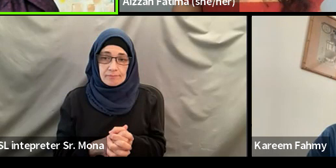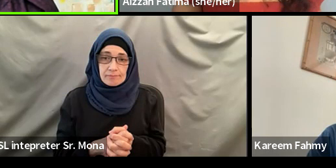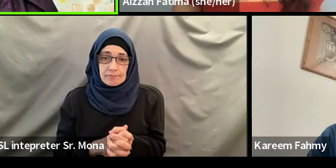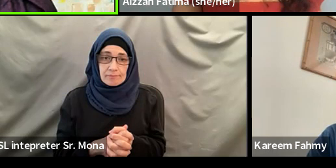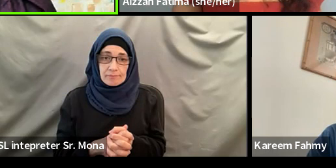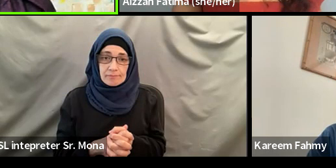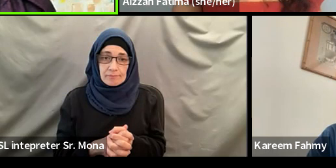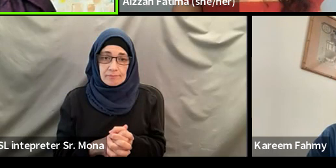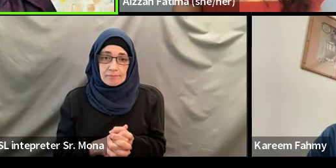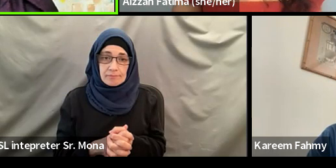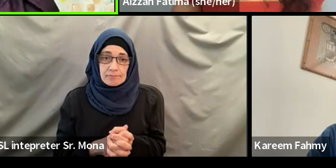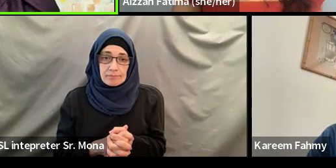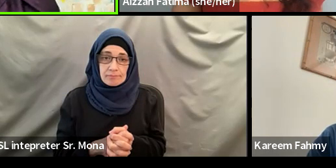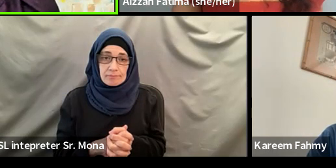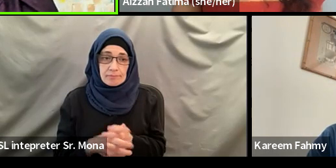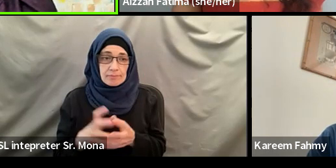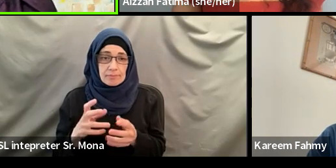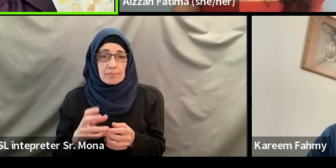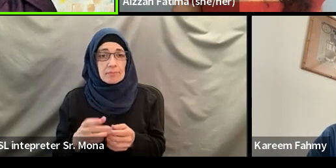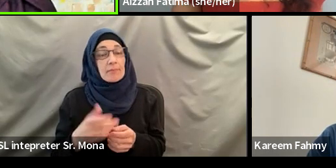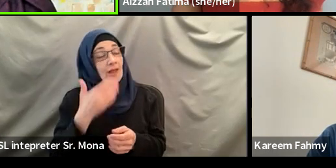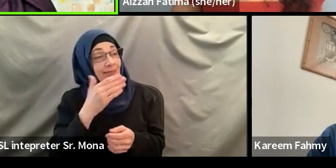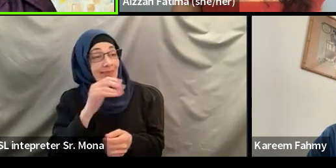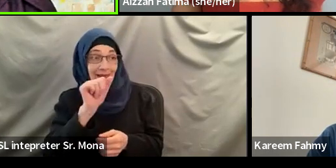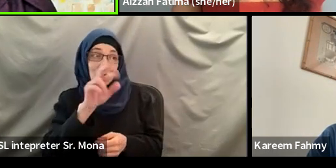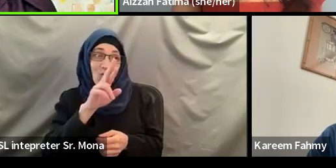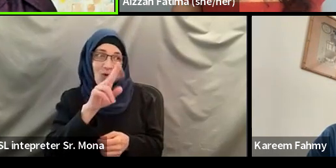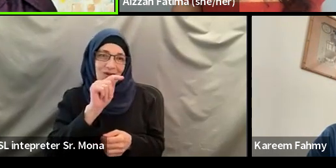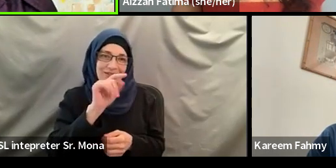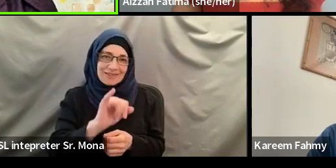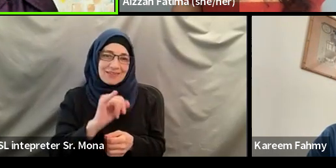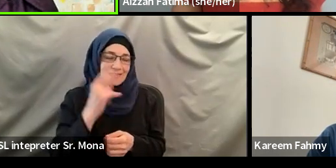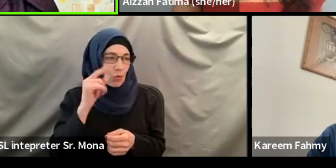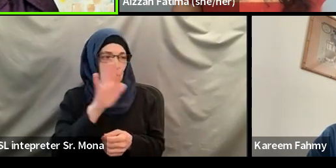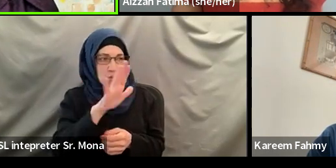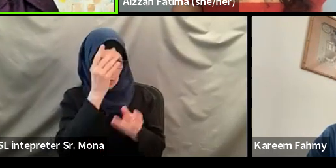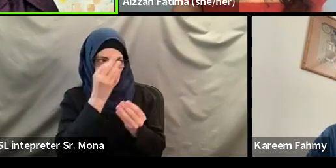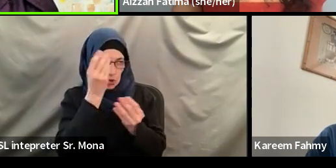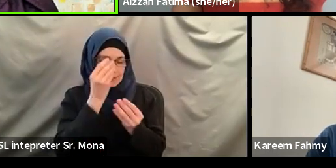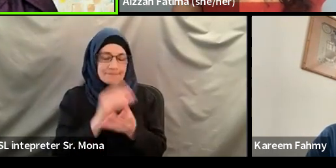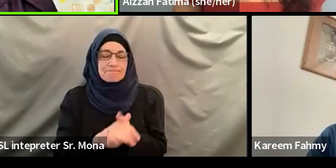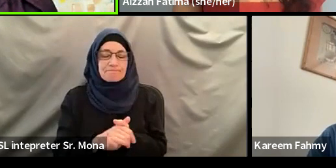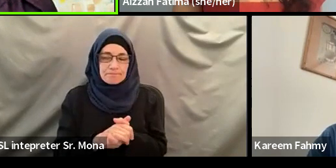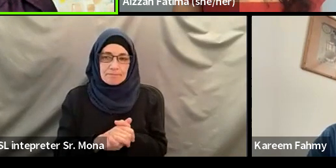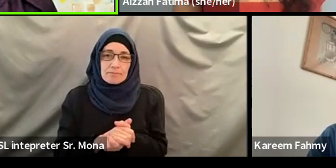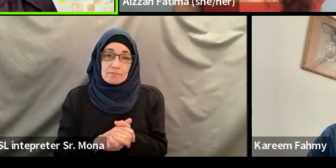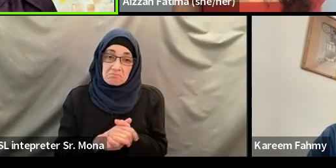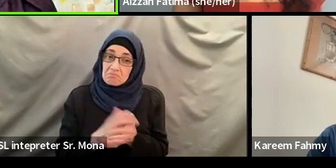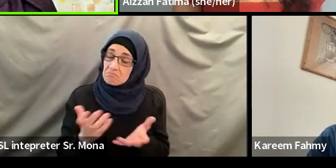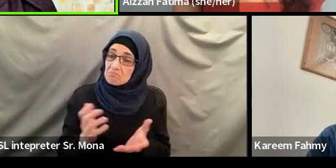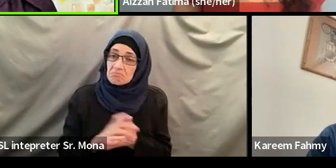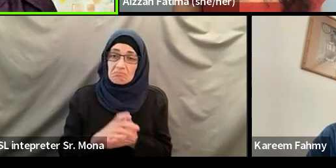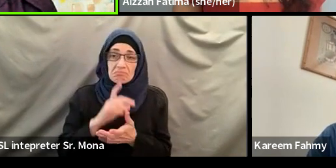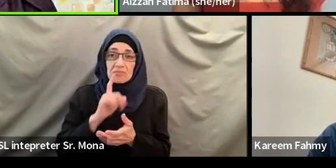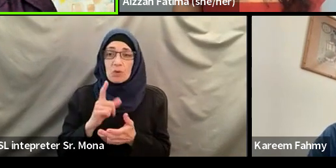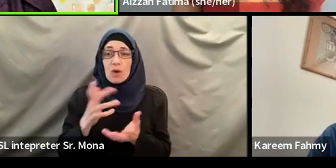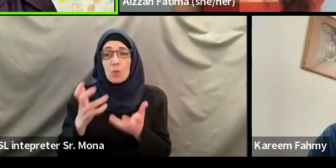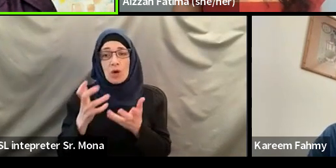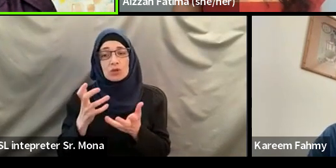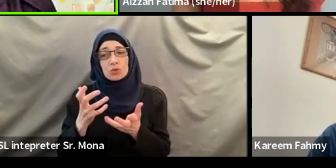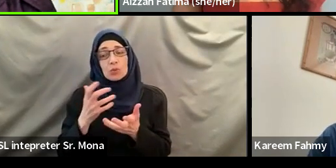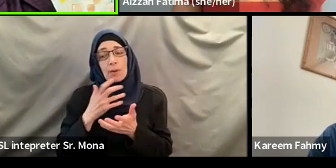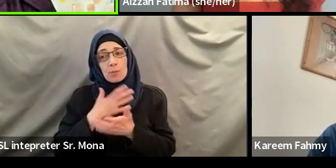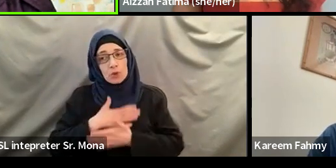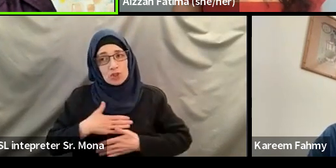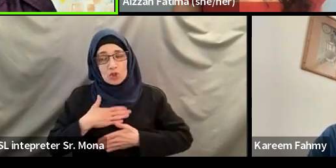As y'all are stewing over, thank you, Arti, for those thoughts. Yeah, I just want to really appreciate